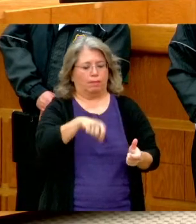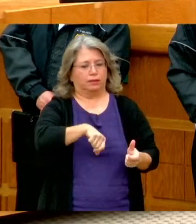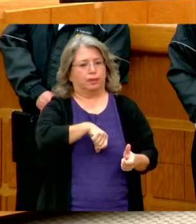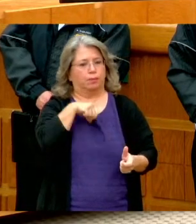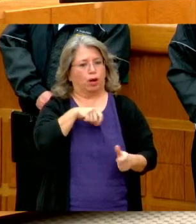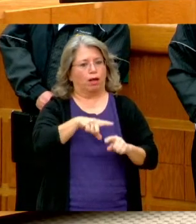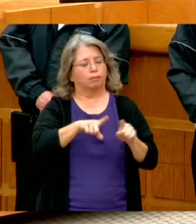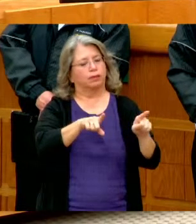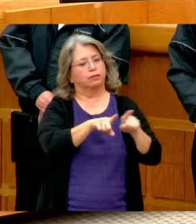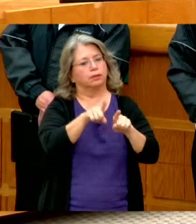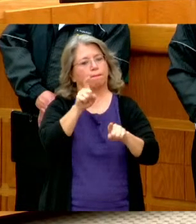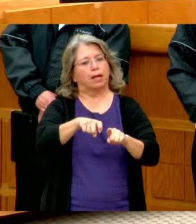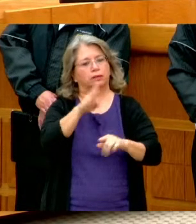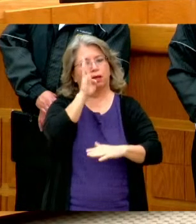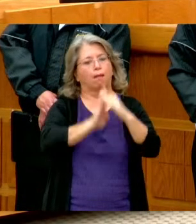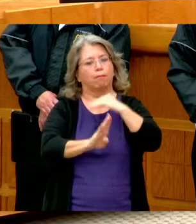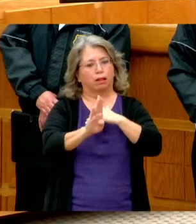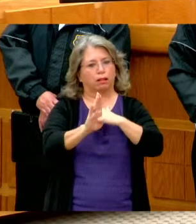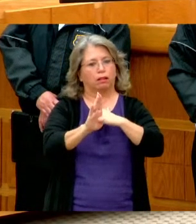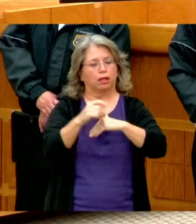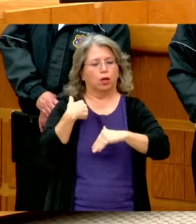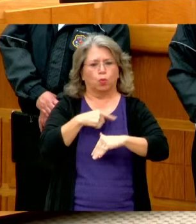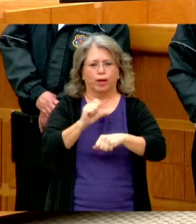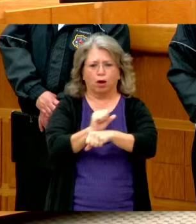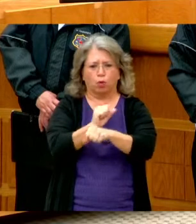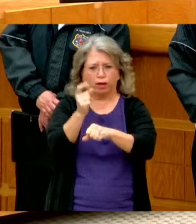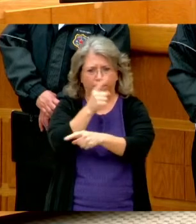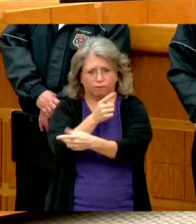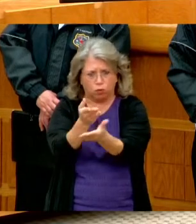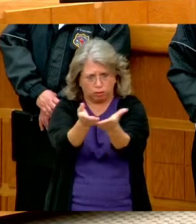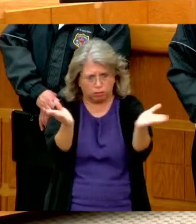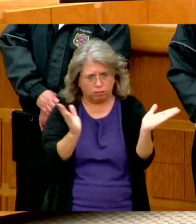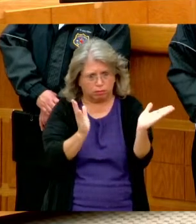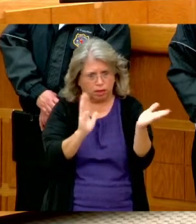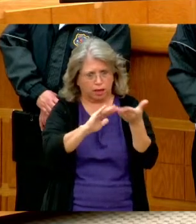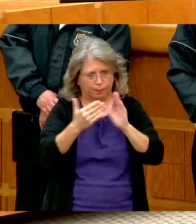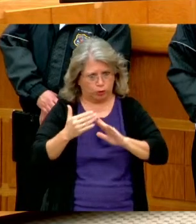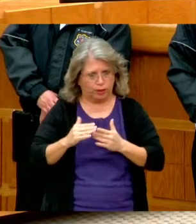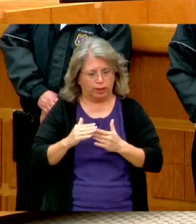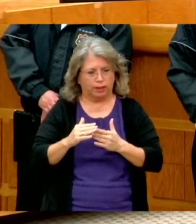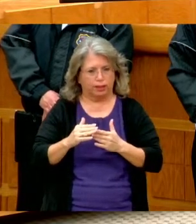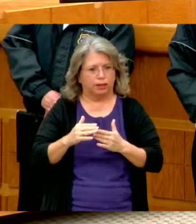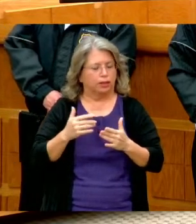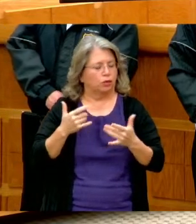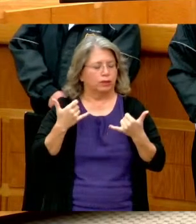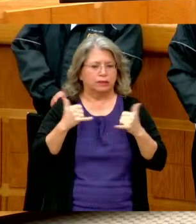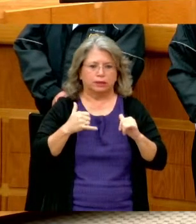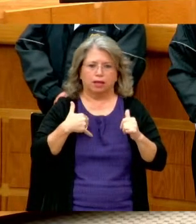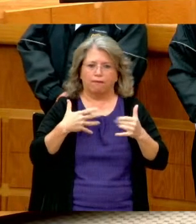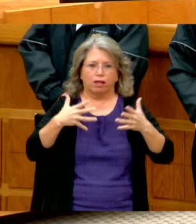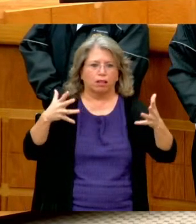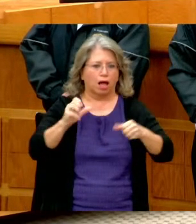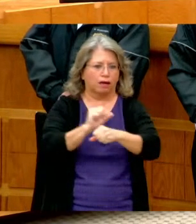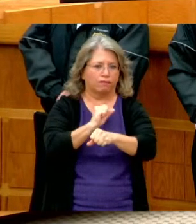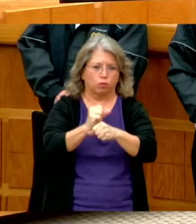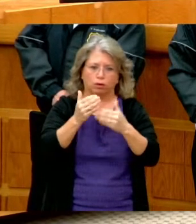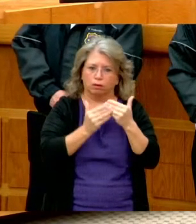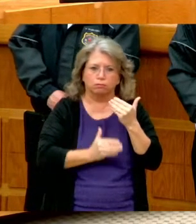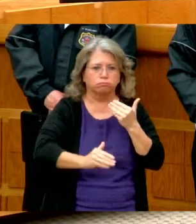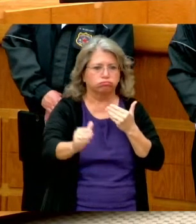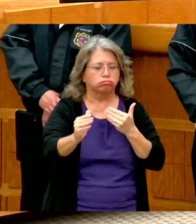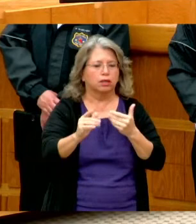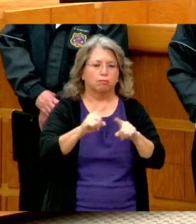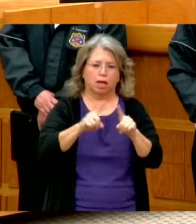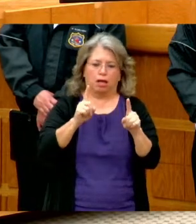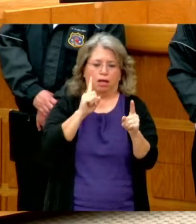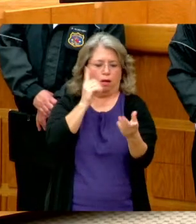humility because we are working for our community and we have so much work ahead. And we've proven that we're up to the task. Our community's